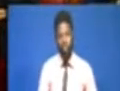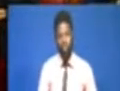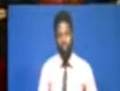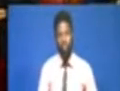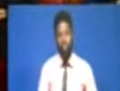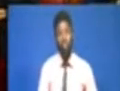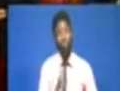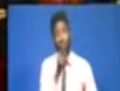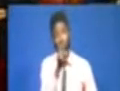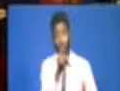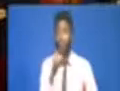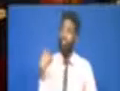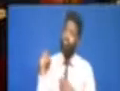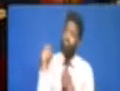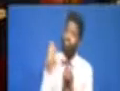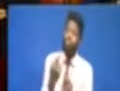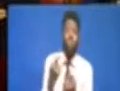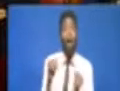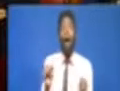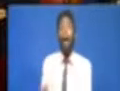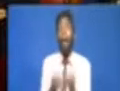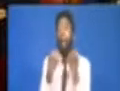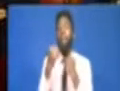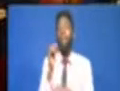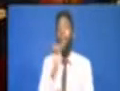Have you ever been mentioned in an